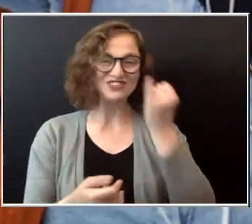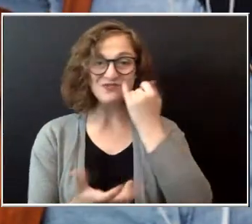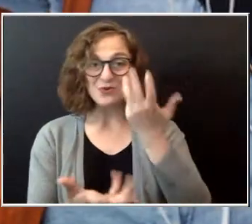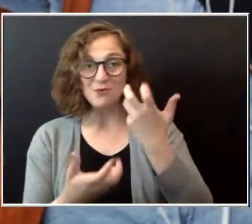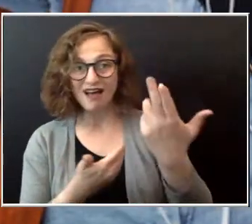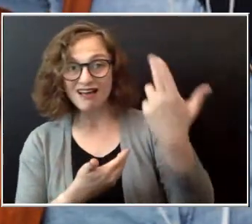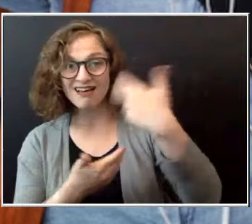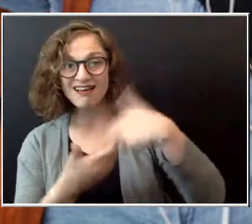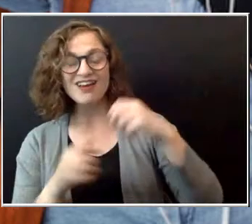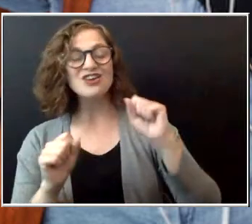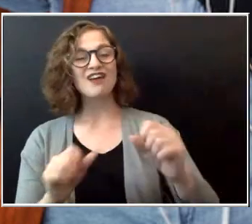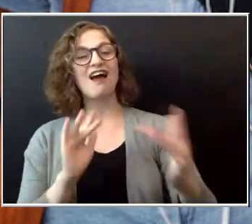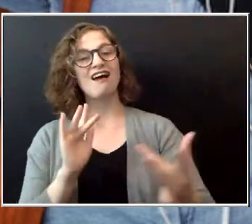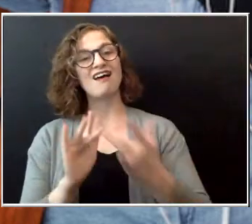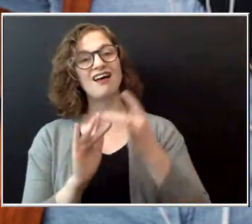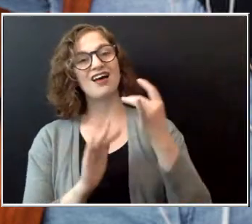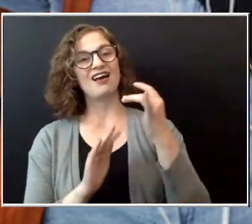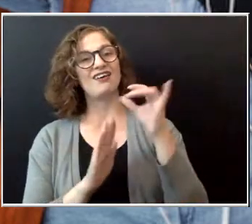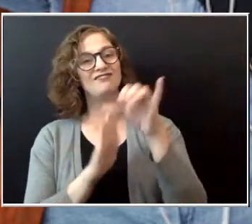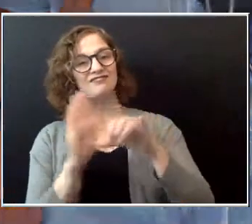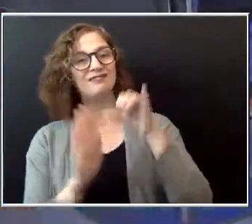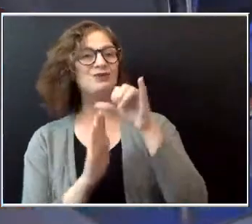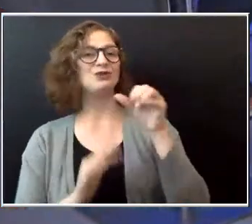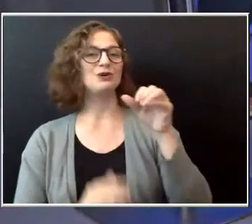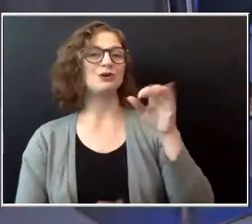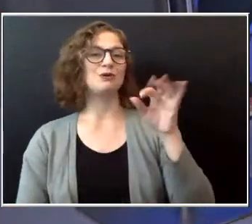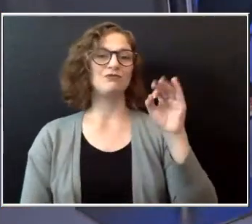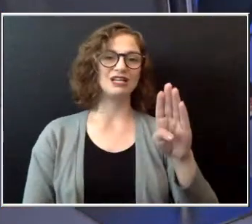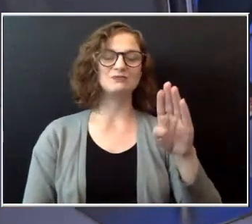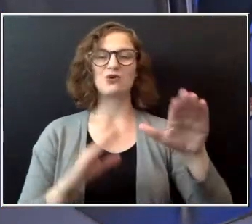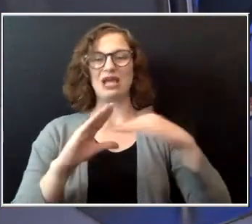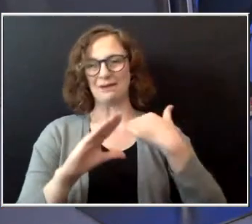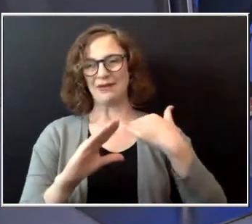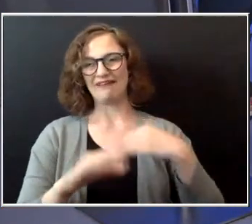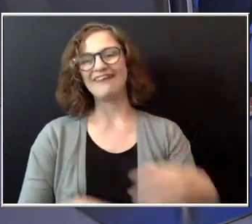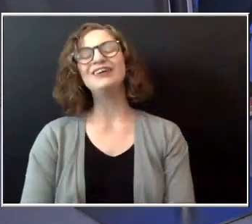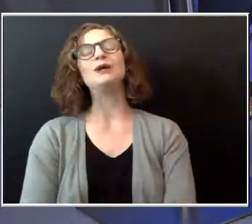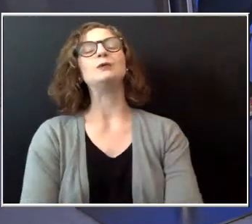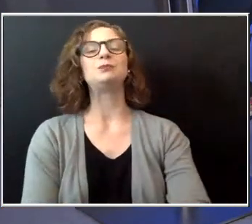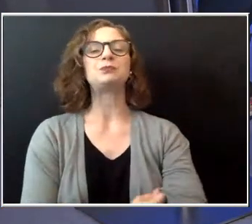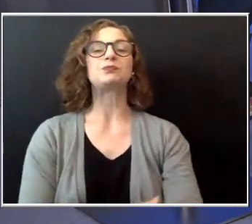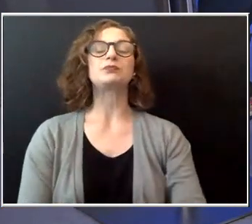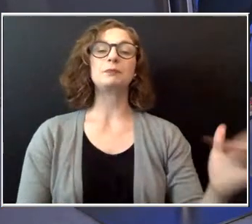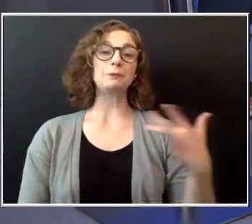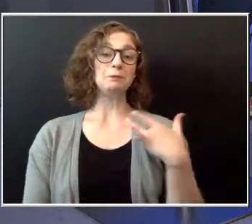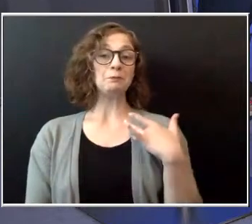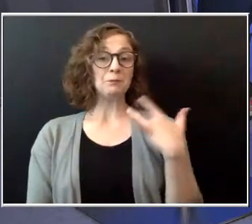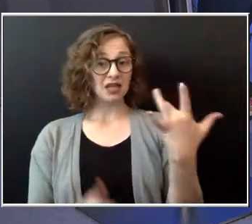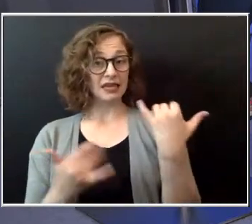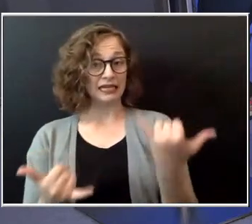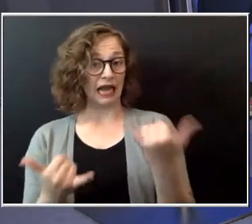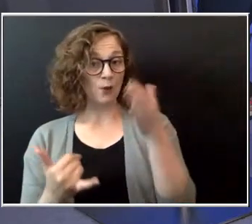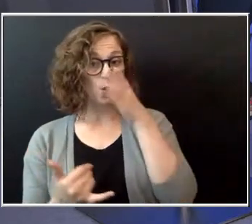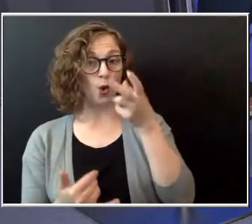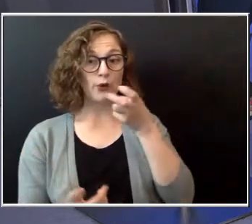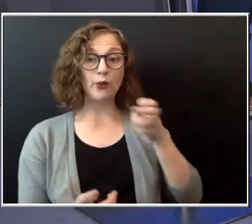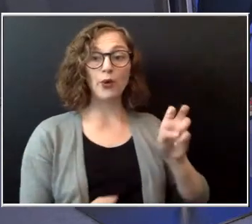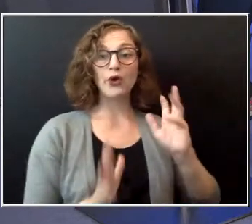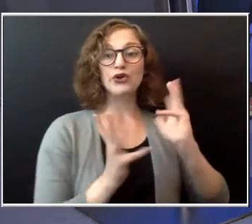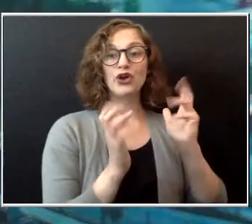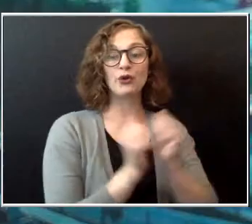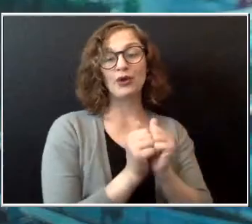or email, the Medical News Network. Okay, now this is normally where we would talk with Dr. Dana Hawkinson, but Doc Hawk